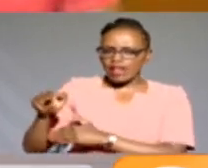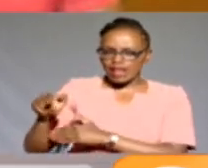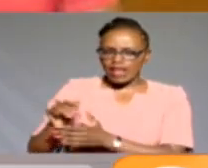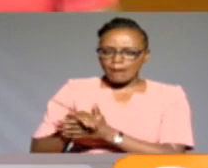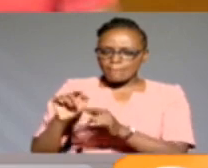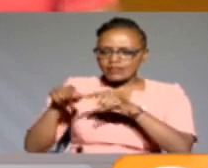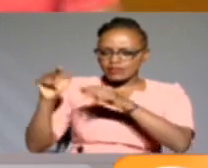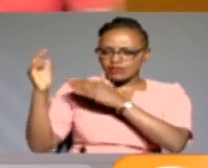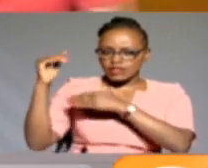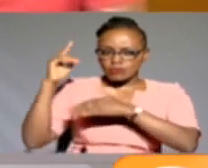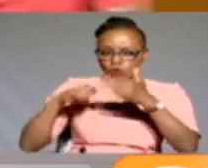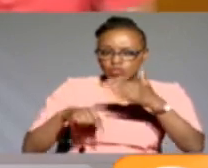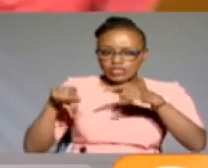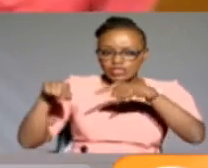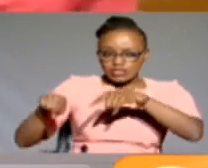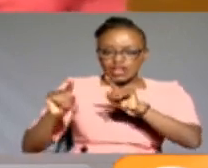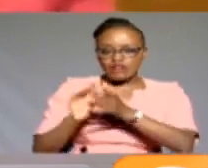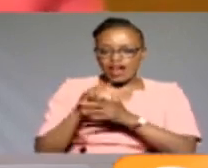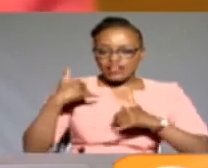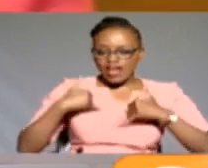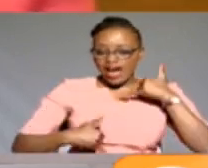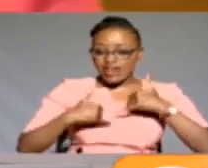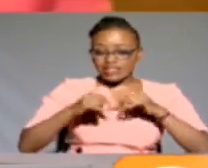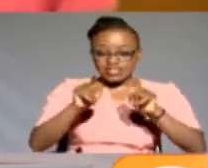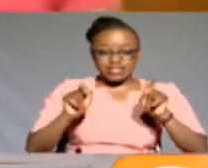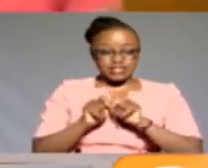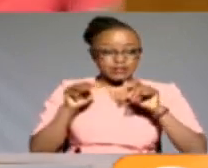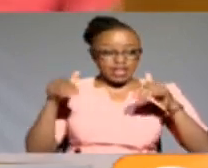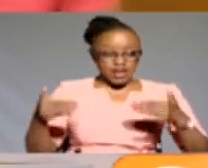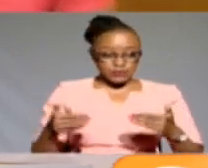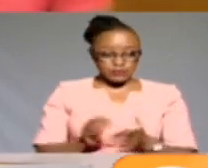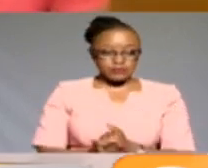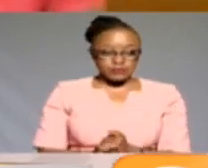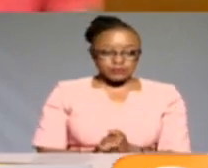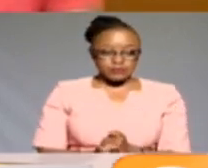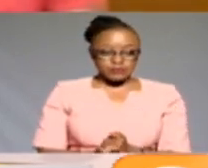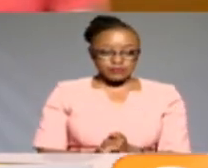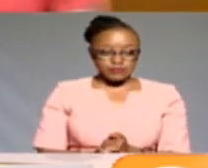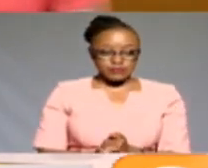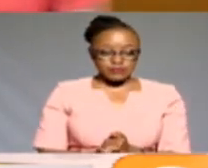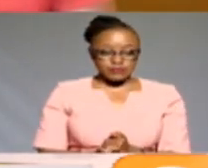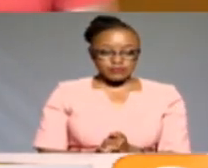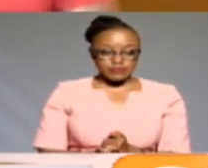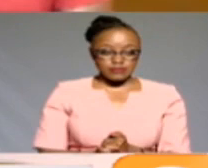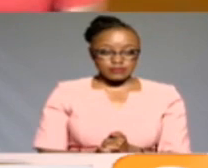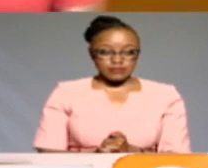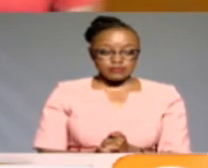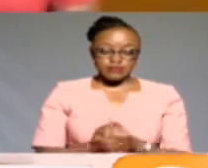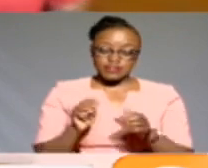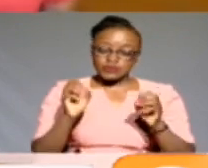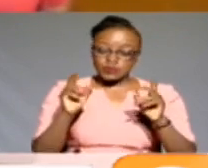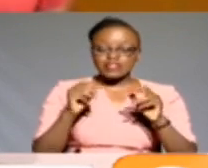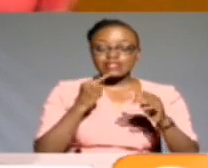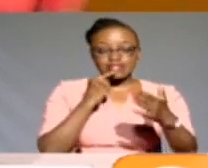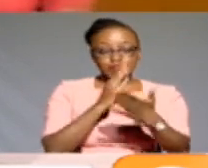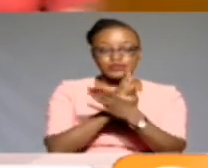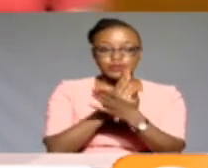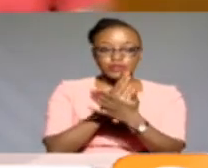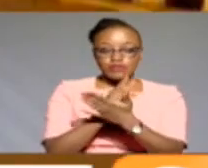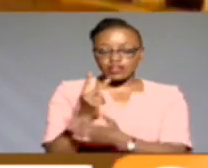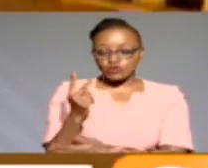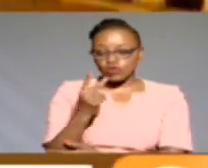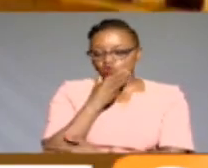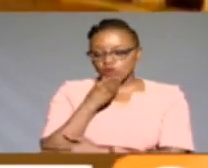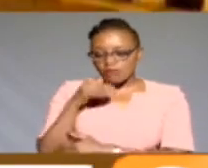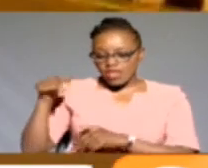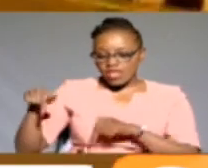are their expectations, and how is the Algerian team as well? Well, I can tell you, you saw these two gentlemen who are